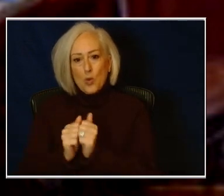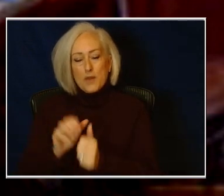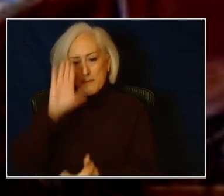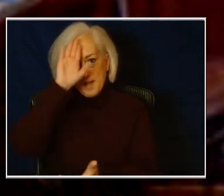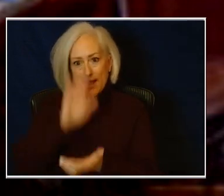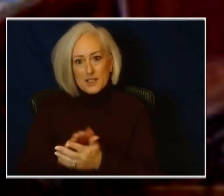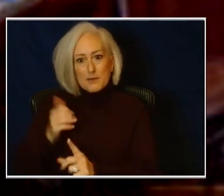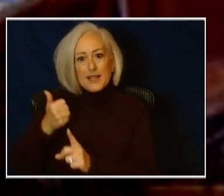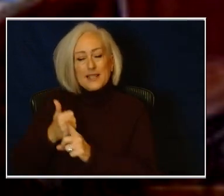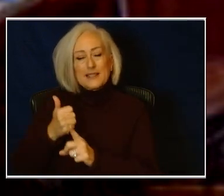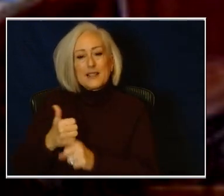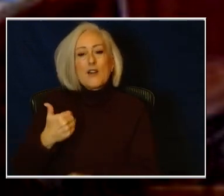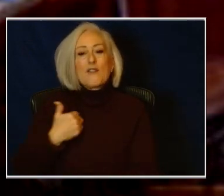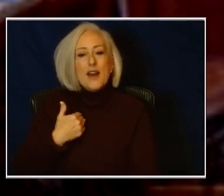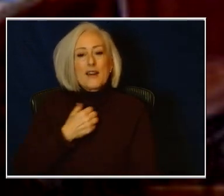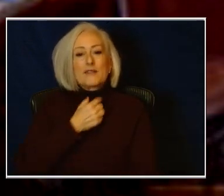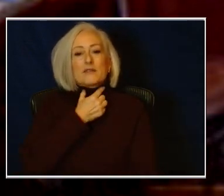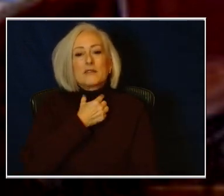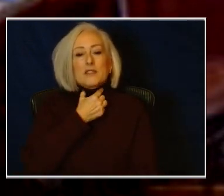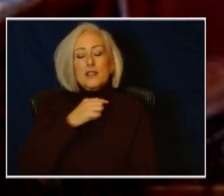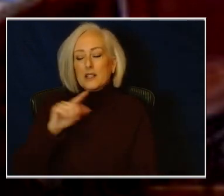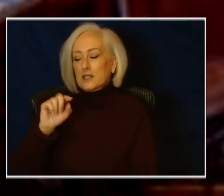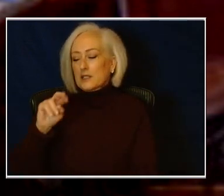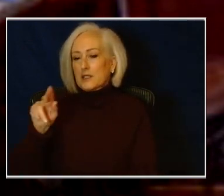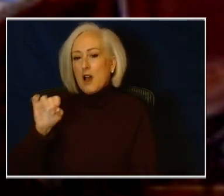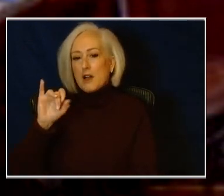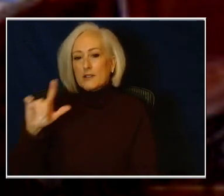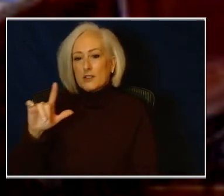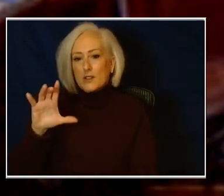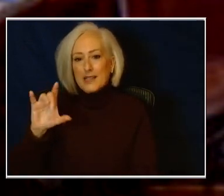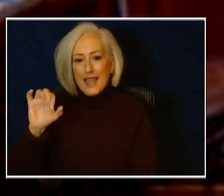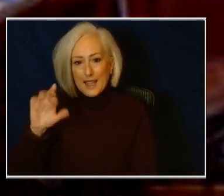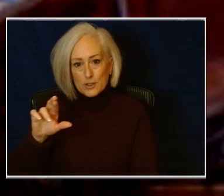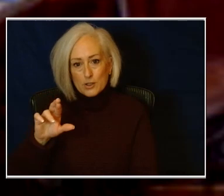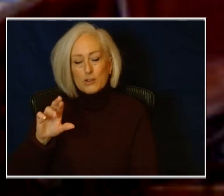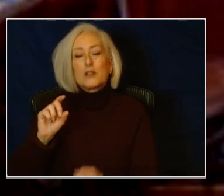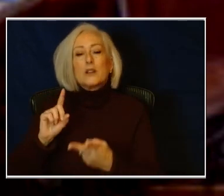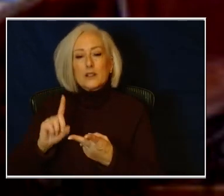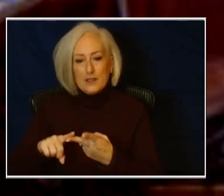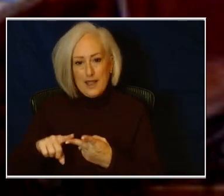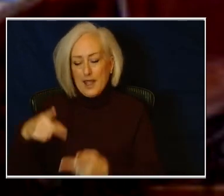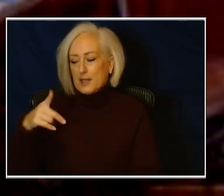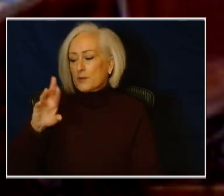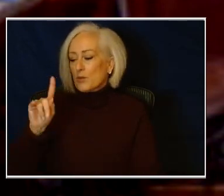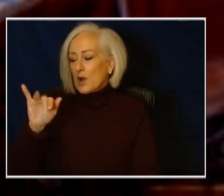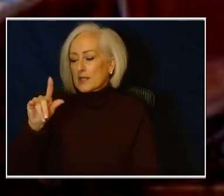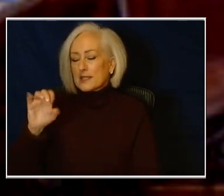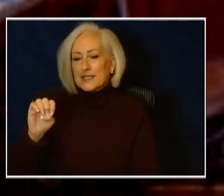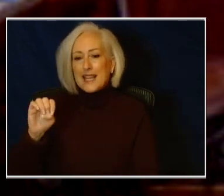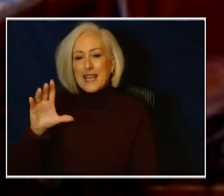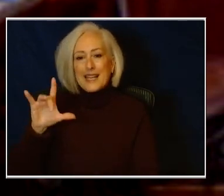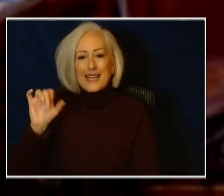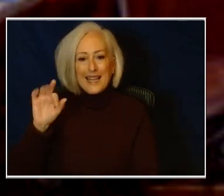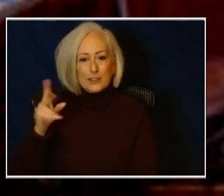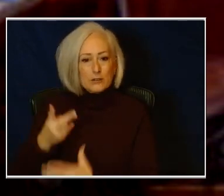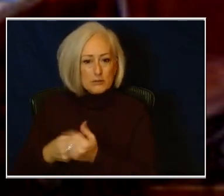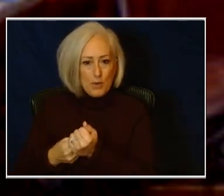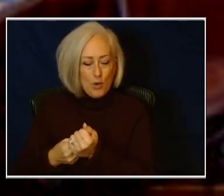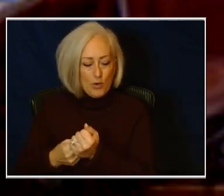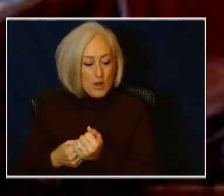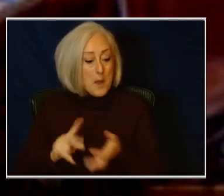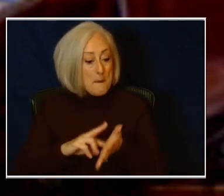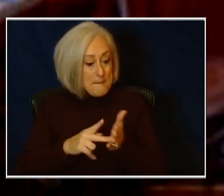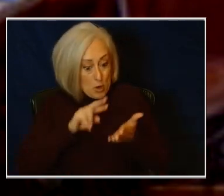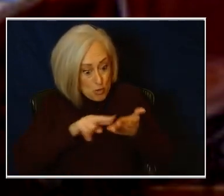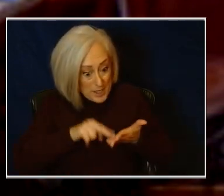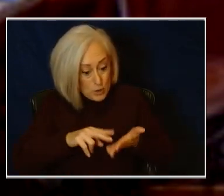And again, to me, research is what is going to make the difference in how we have more treatments available that could be